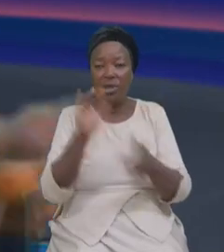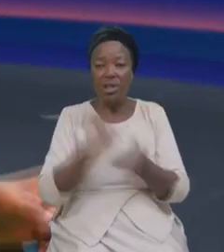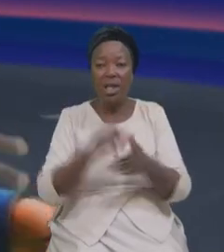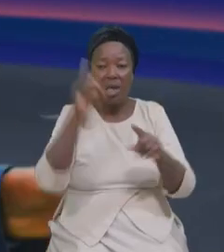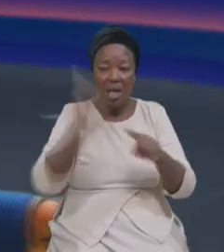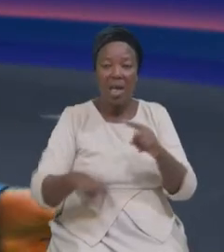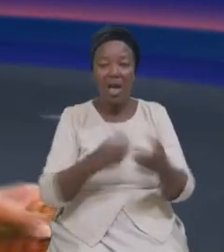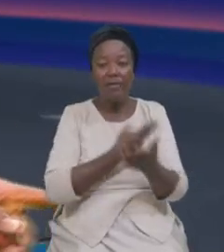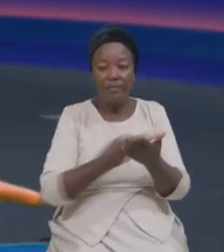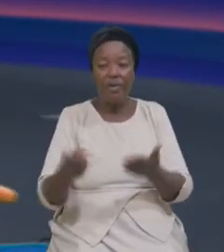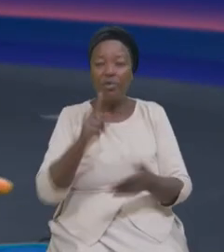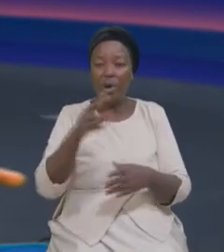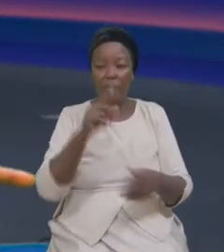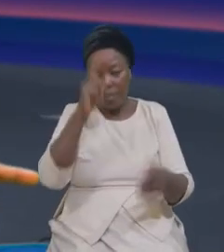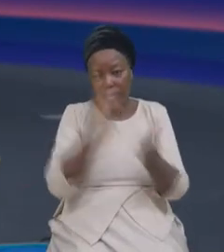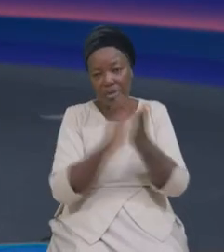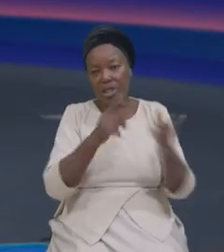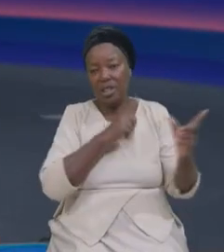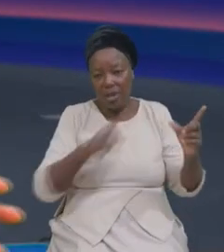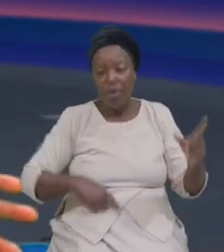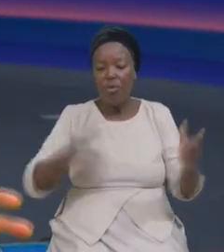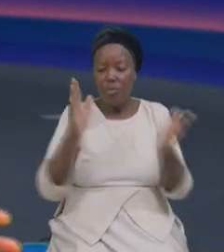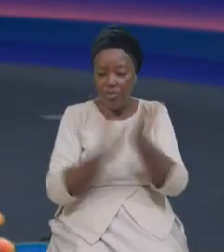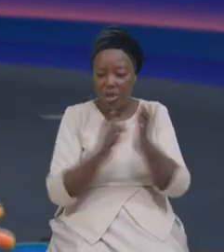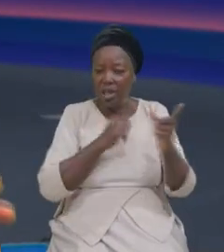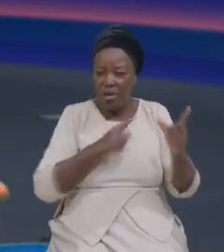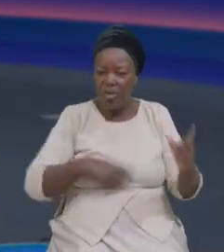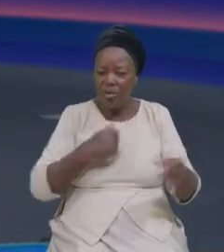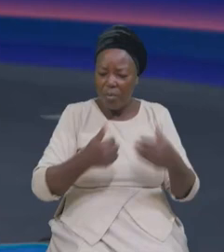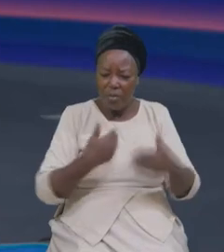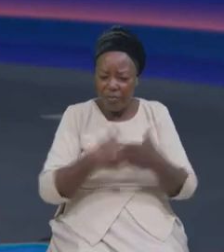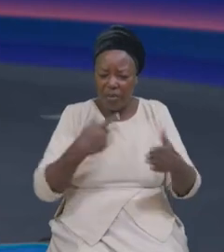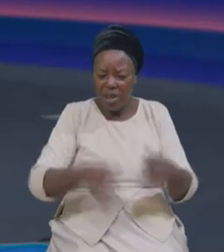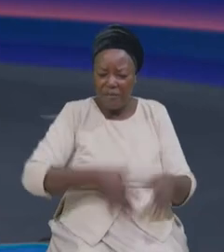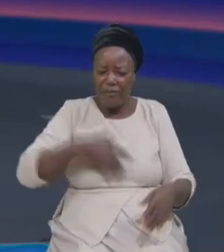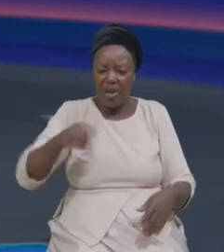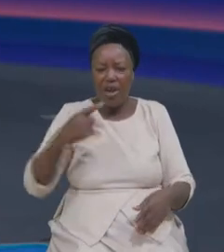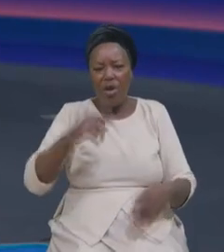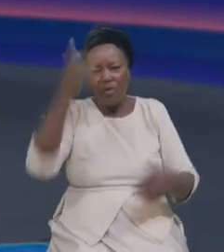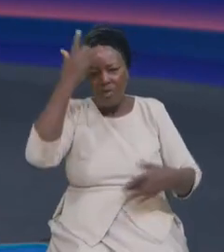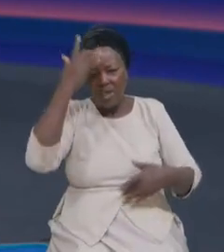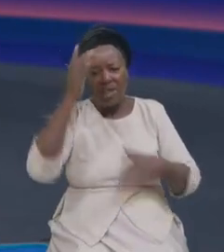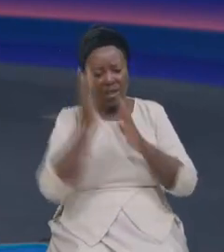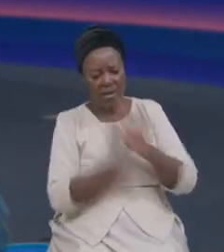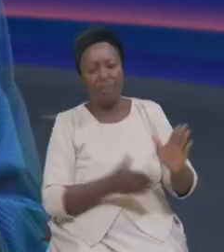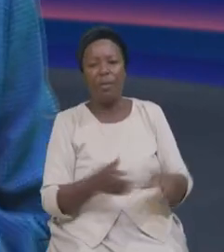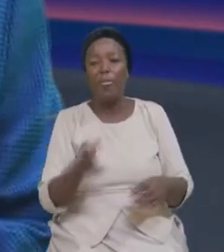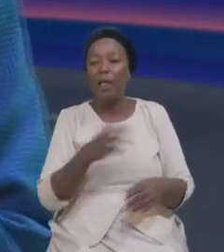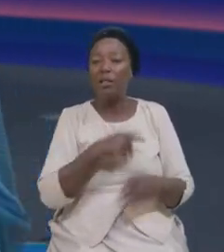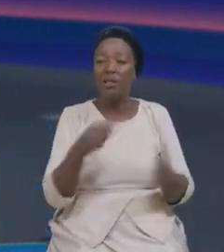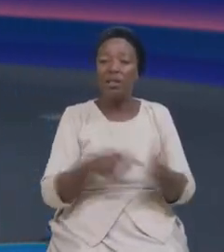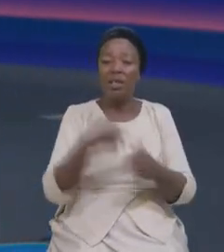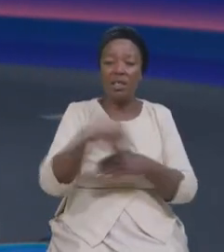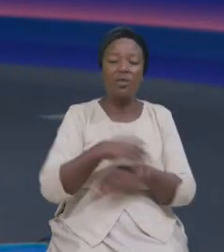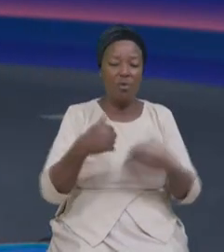You're praising him when you're going back home before the feeling of diseases depart. We're looking at